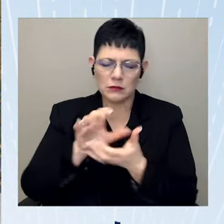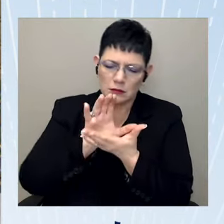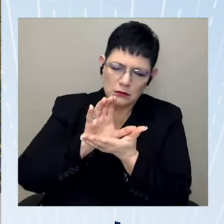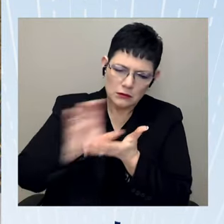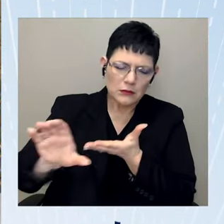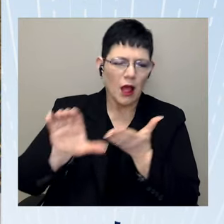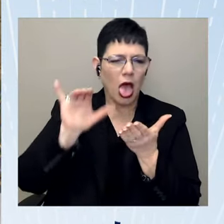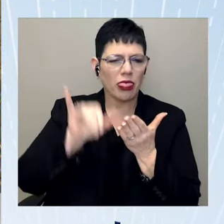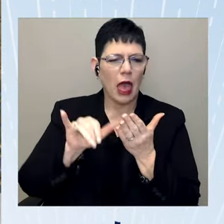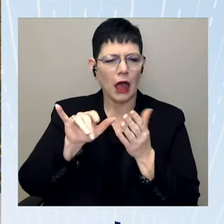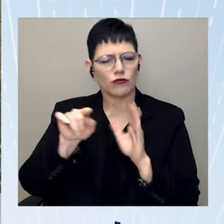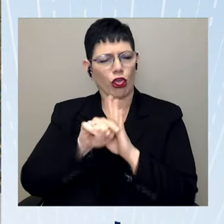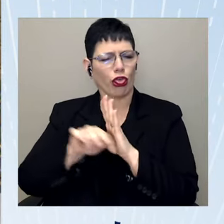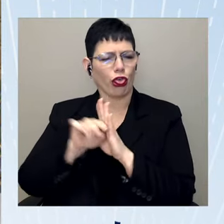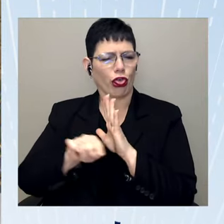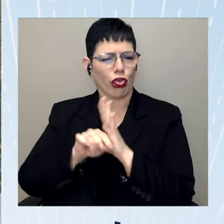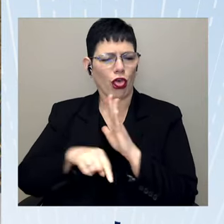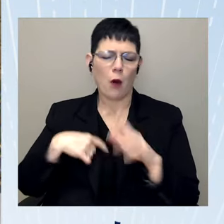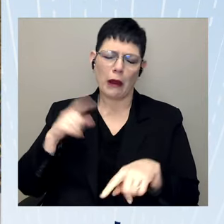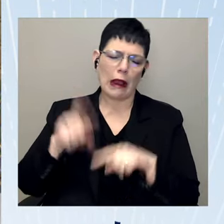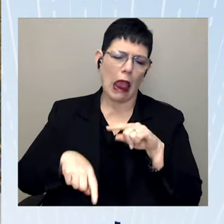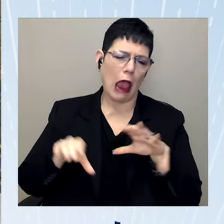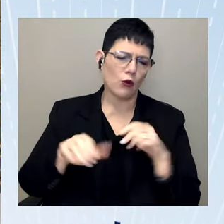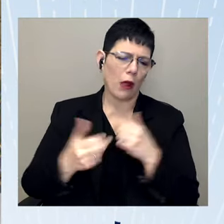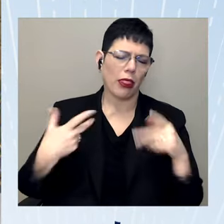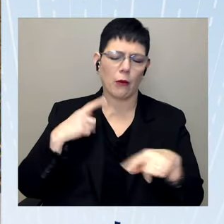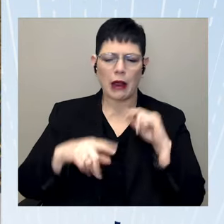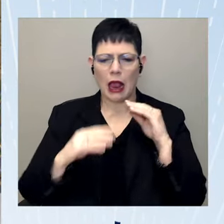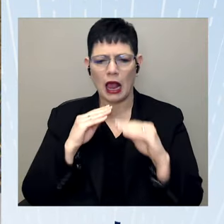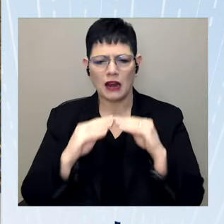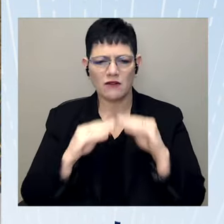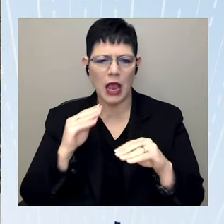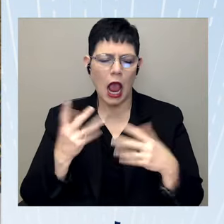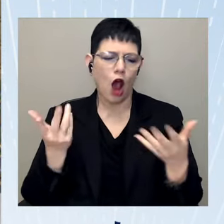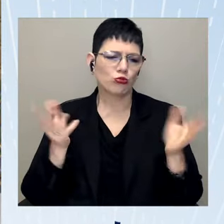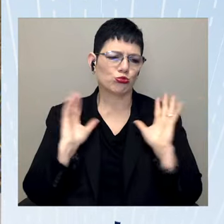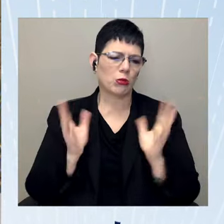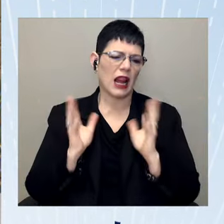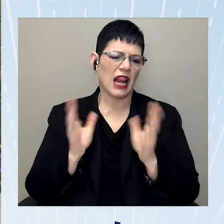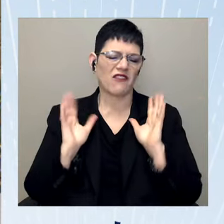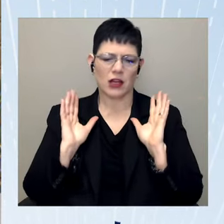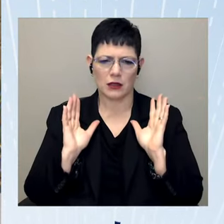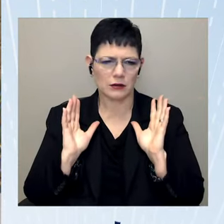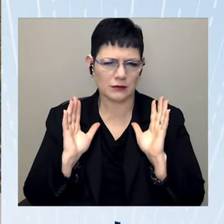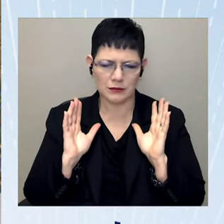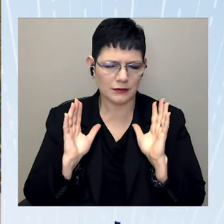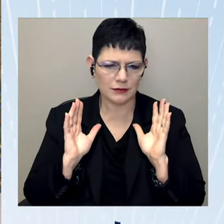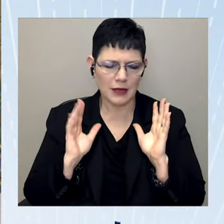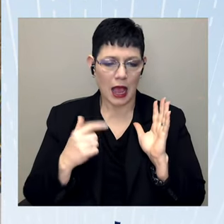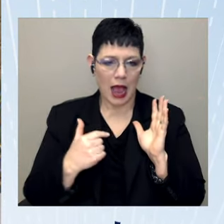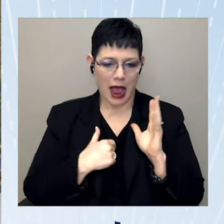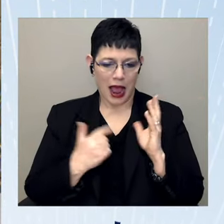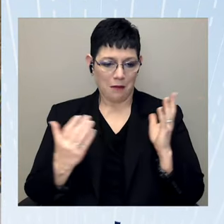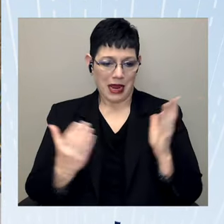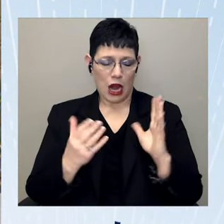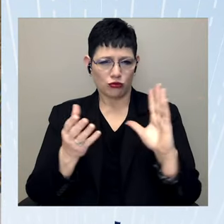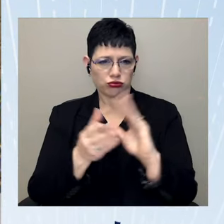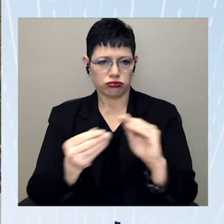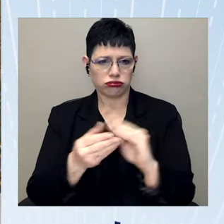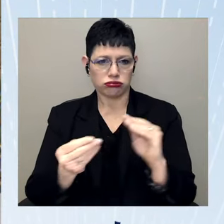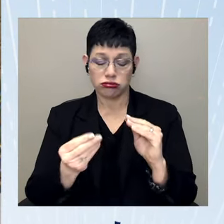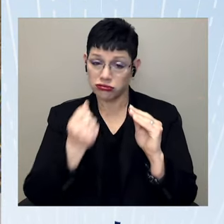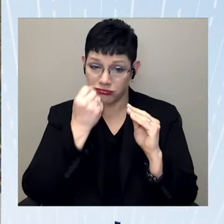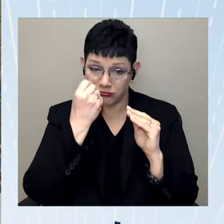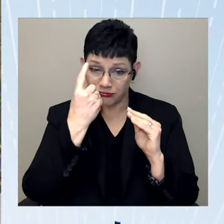really nothing we can do about it, that we should just resign ourselves. And I'm here to say, you know,